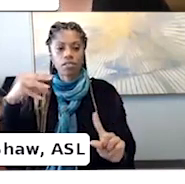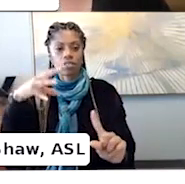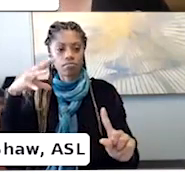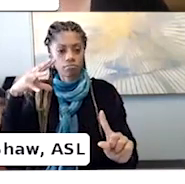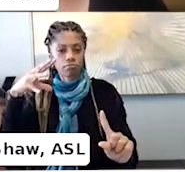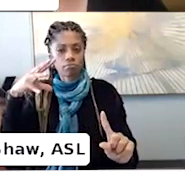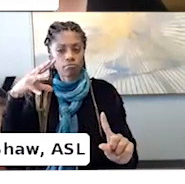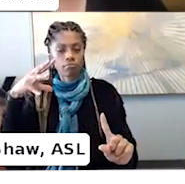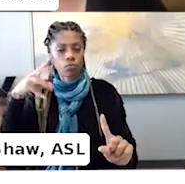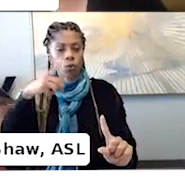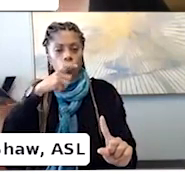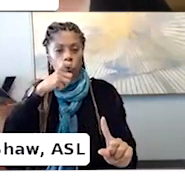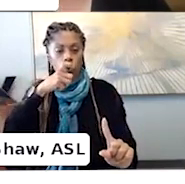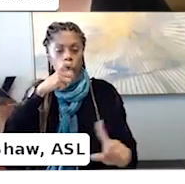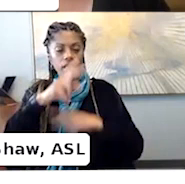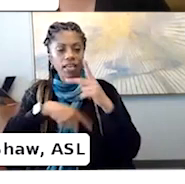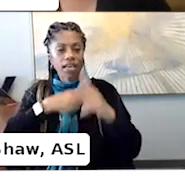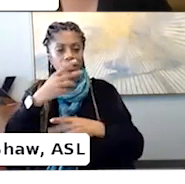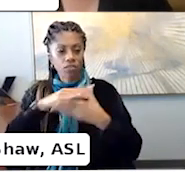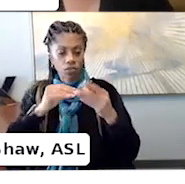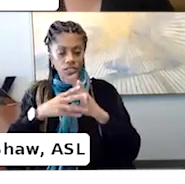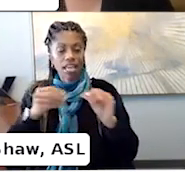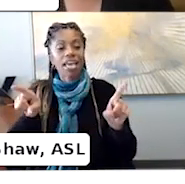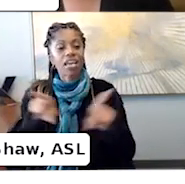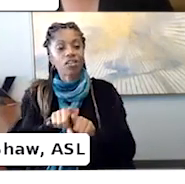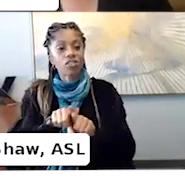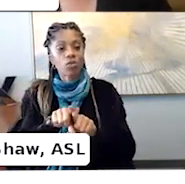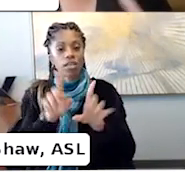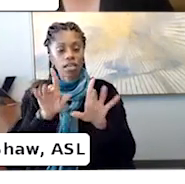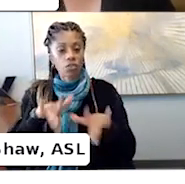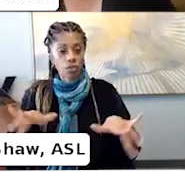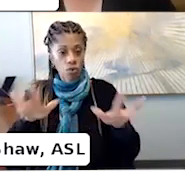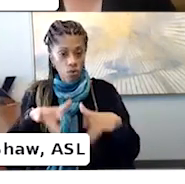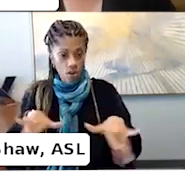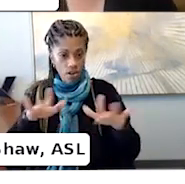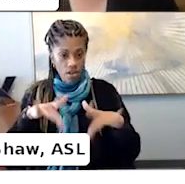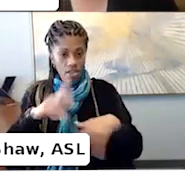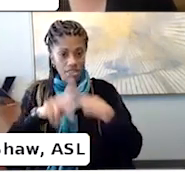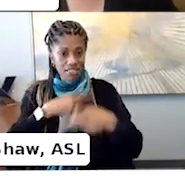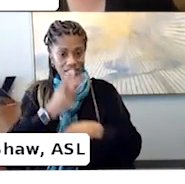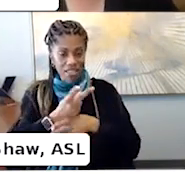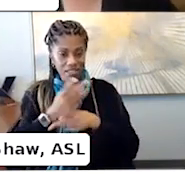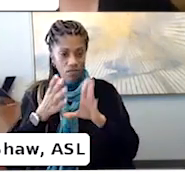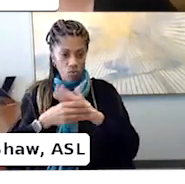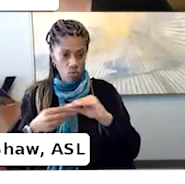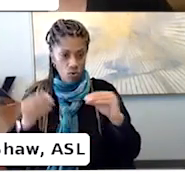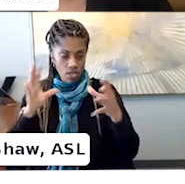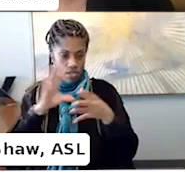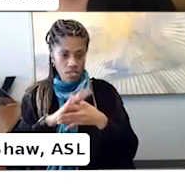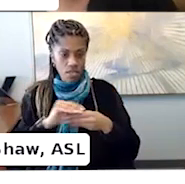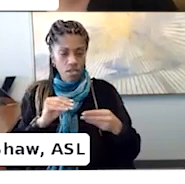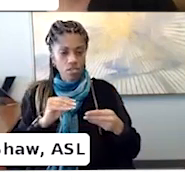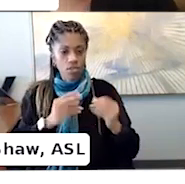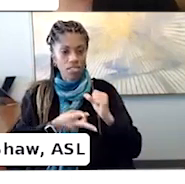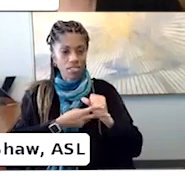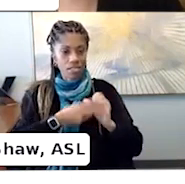them, by archiving those conversations for future generations to hear, and by sharing those stories so that we can listen to and learn